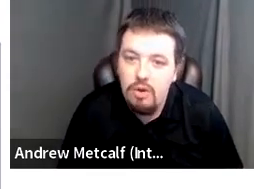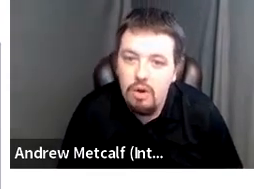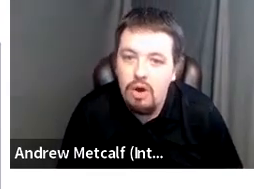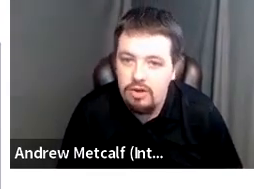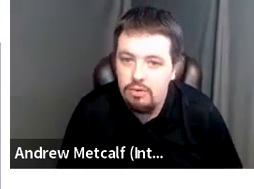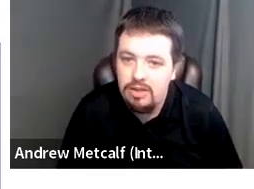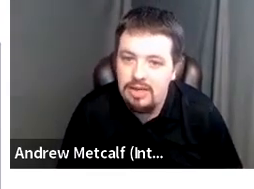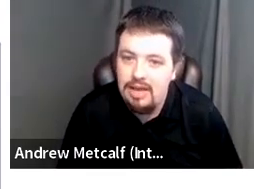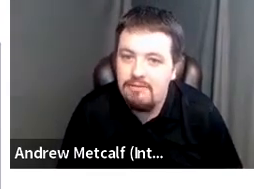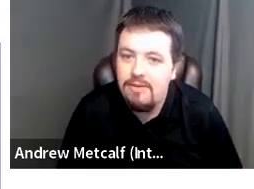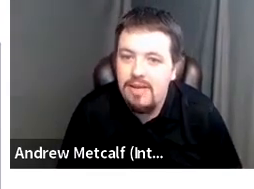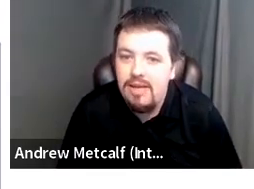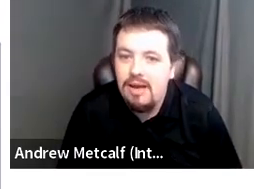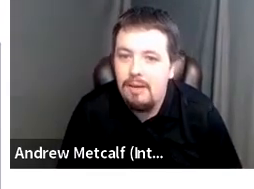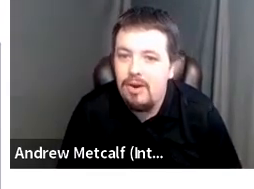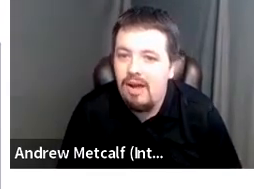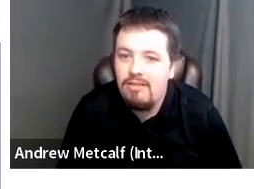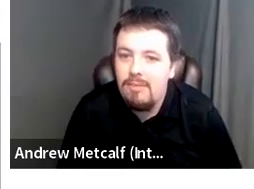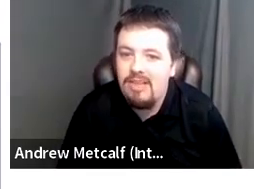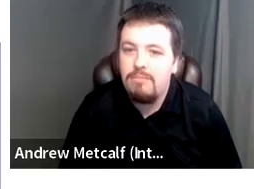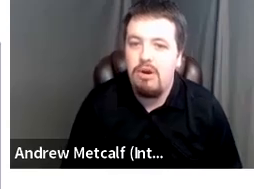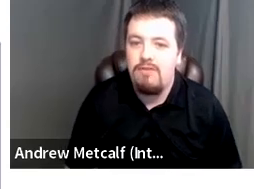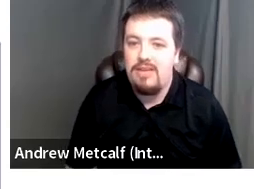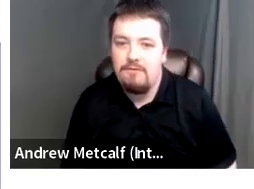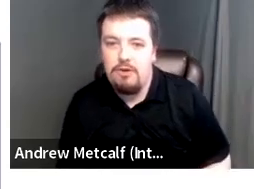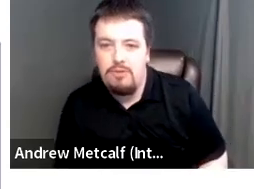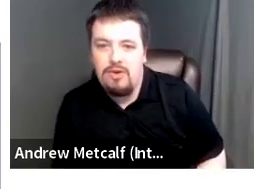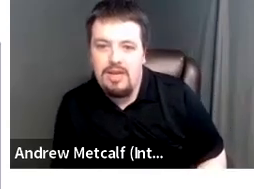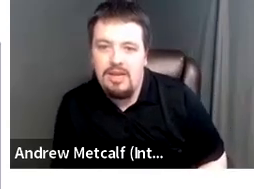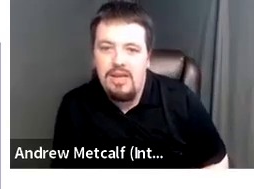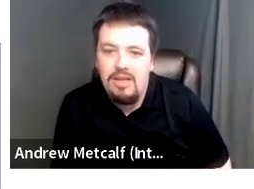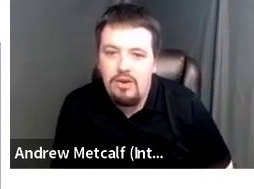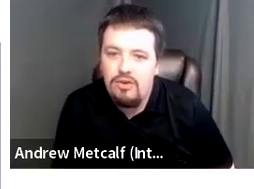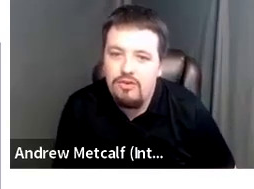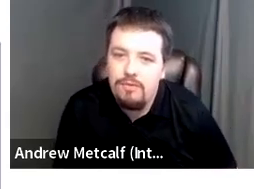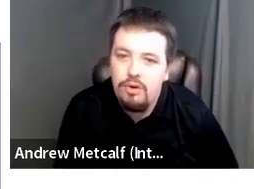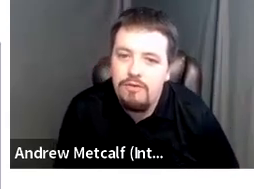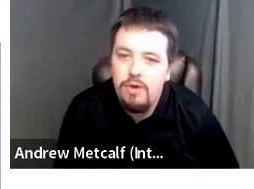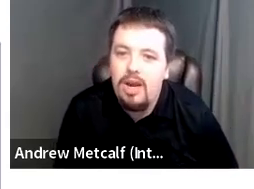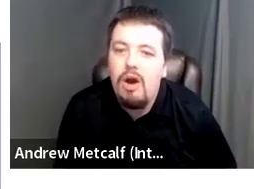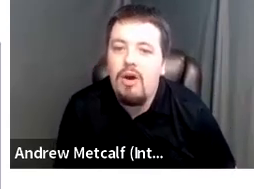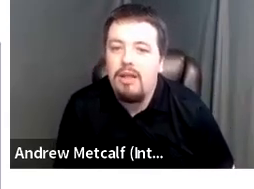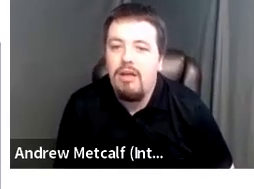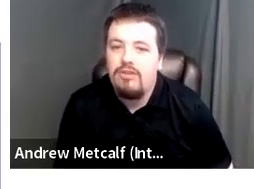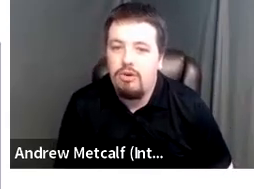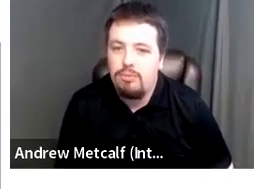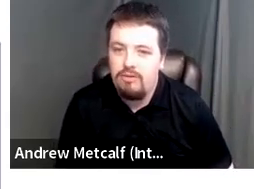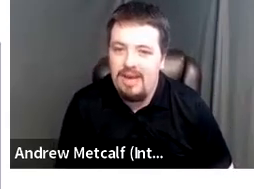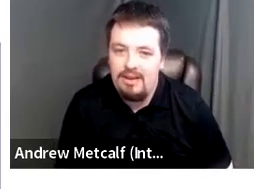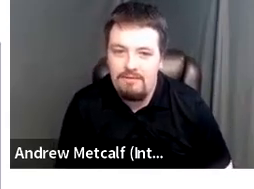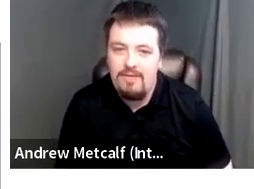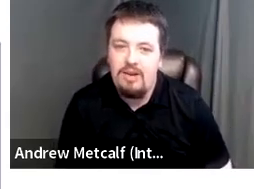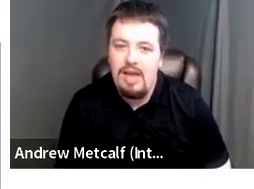just auditorily deaf. They're not somebody that's part of the deaf community. They're just sort of from an